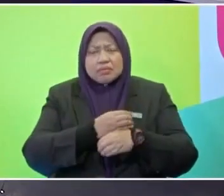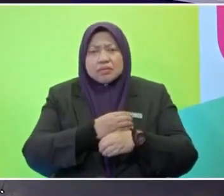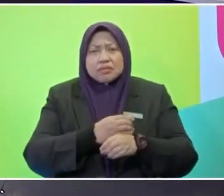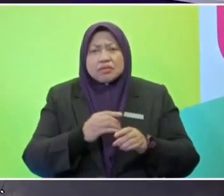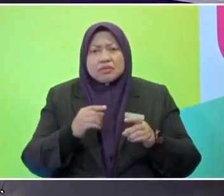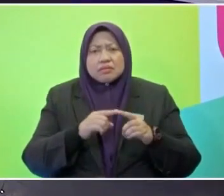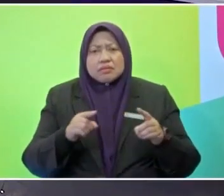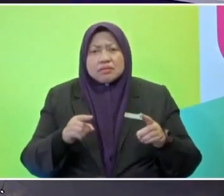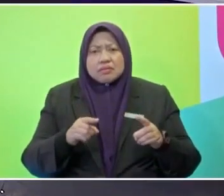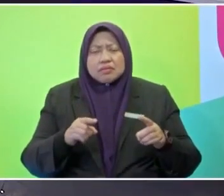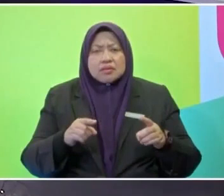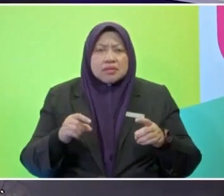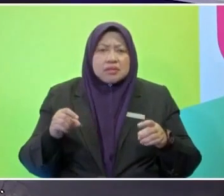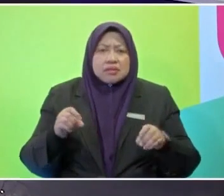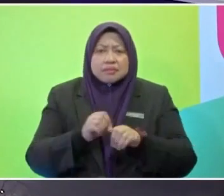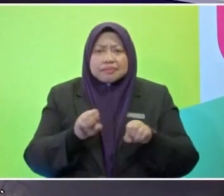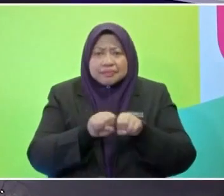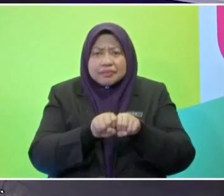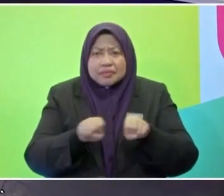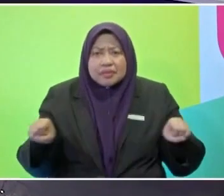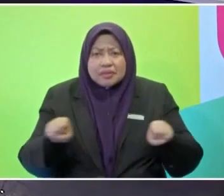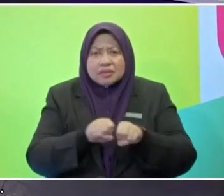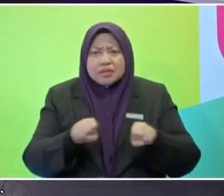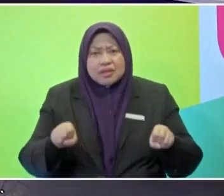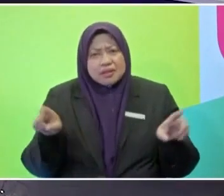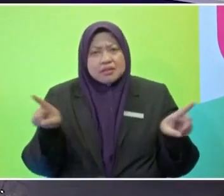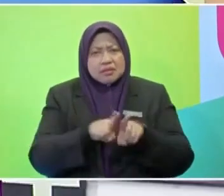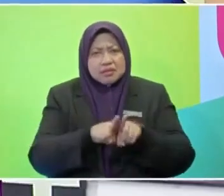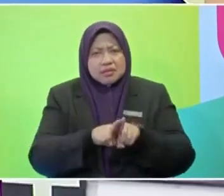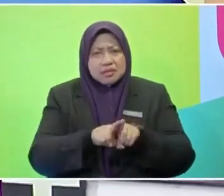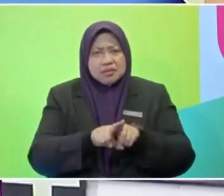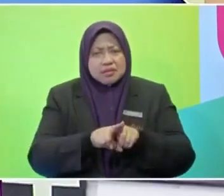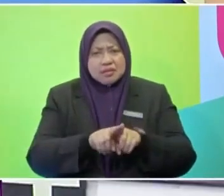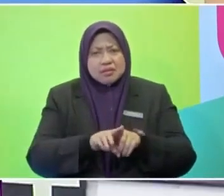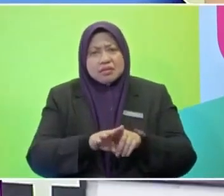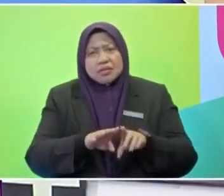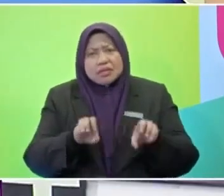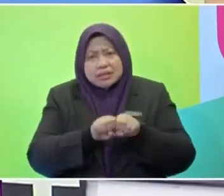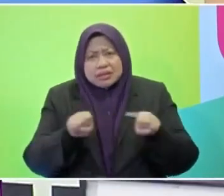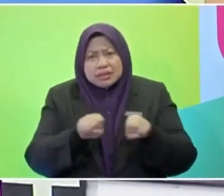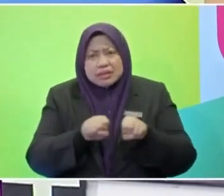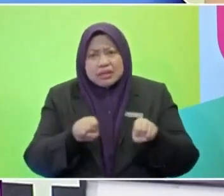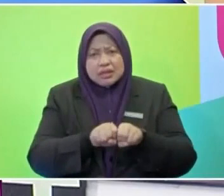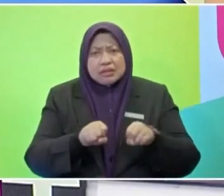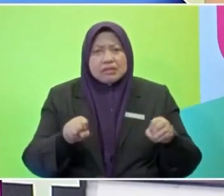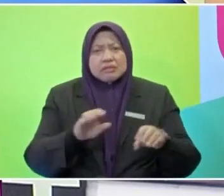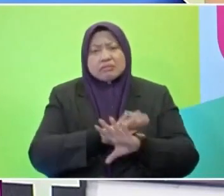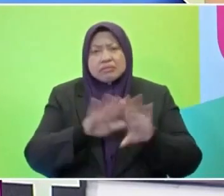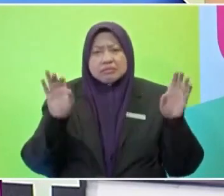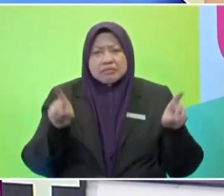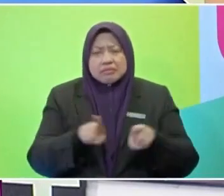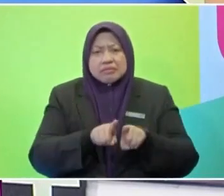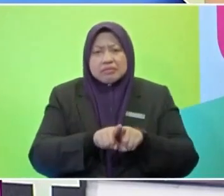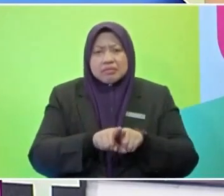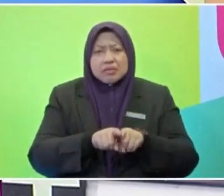But the sizing of the shadow, are they all the same? No, definitely not. Actually, shadows, we can change